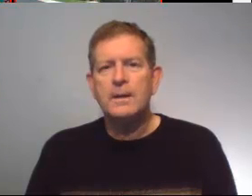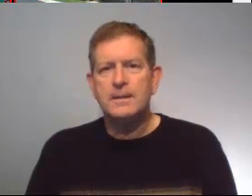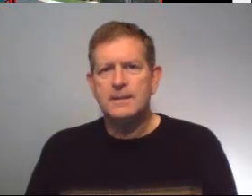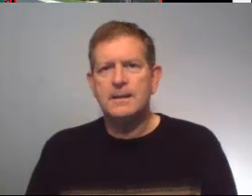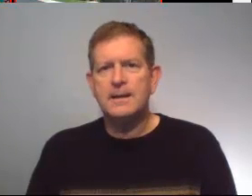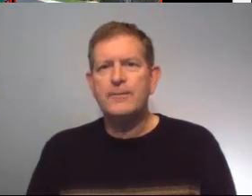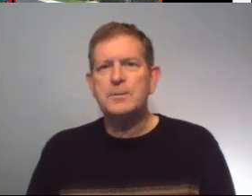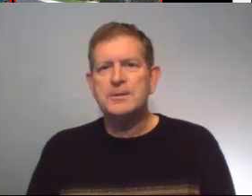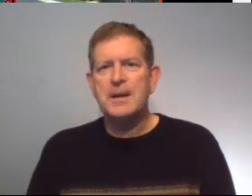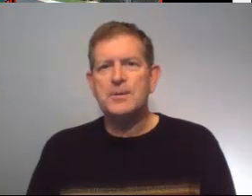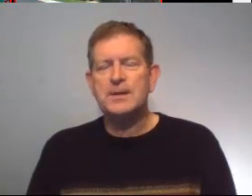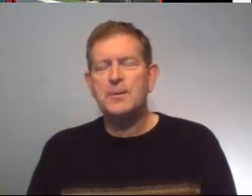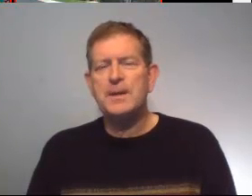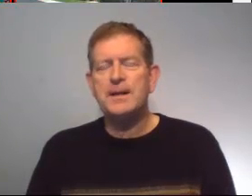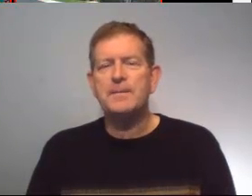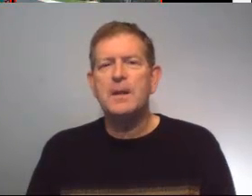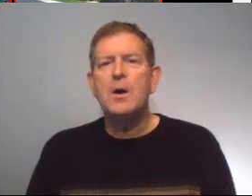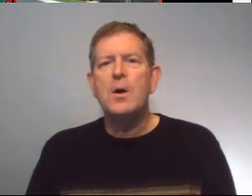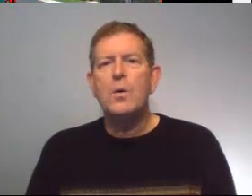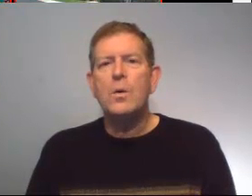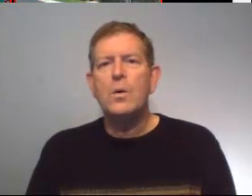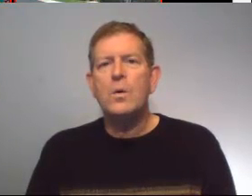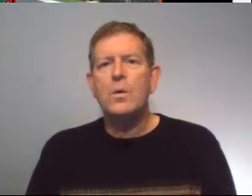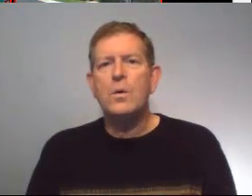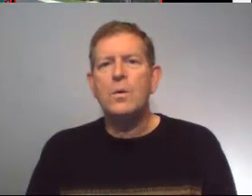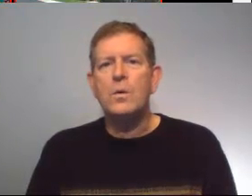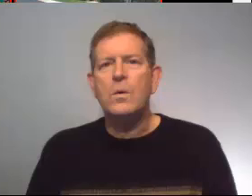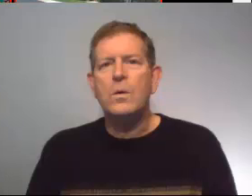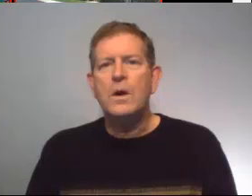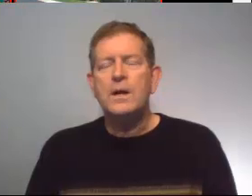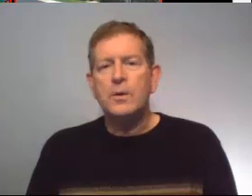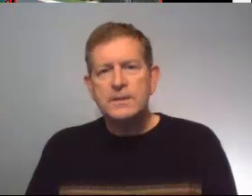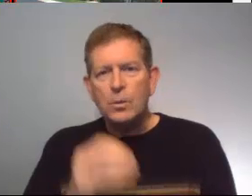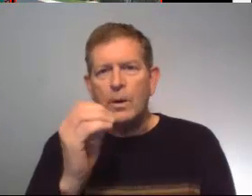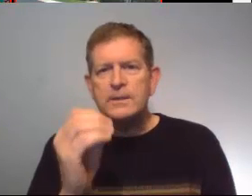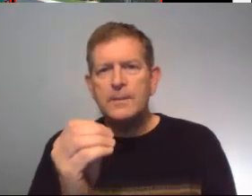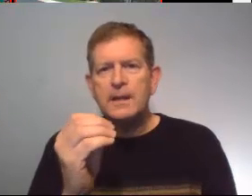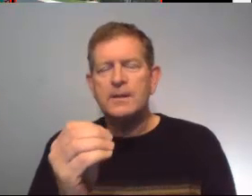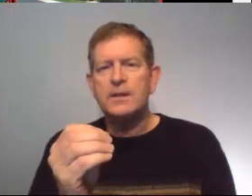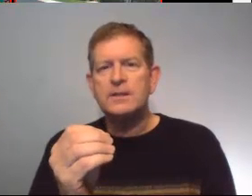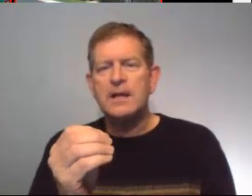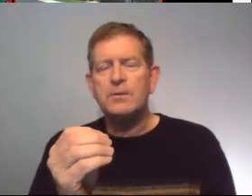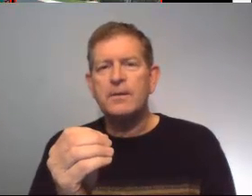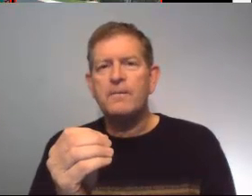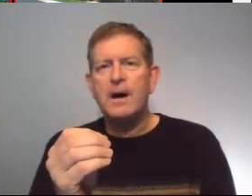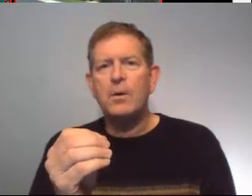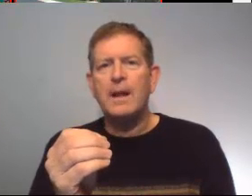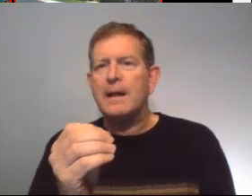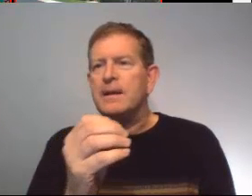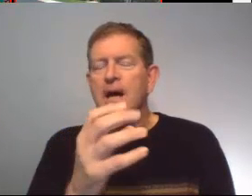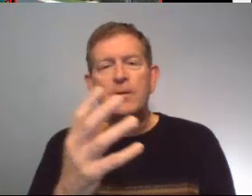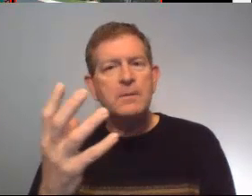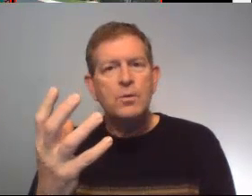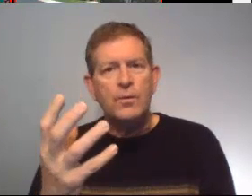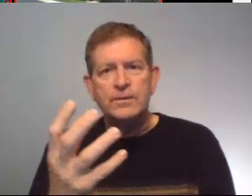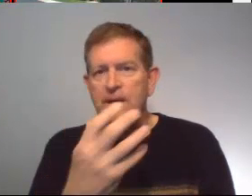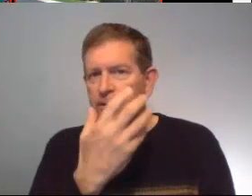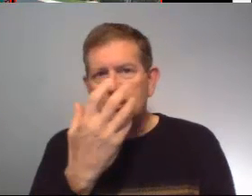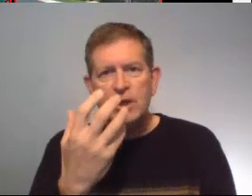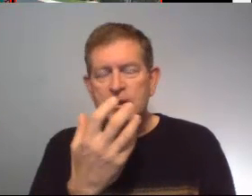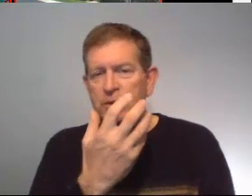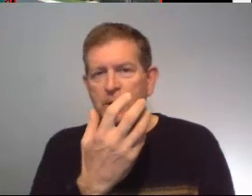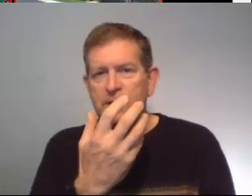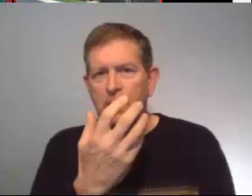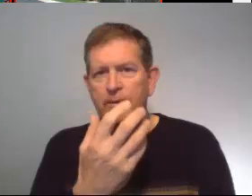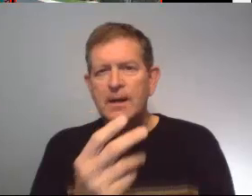O. And I'll give you some examples in a little bit here. U. Notice that once I begin the sound of the vowel, nothing moves,